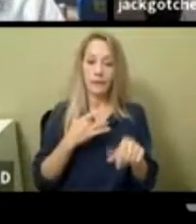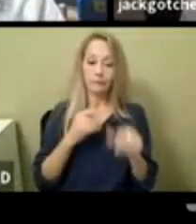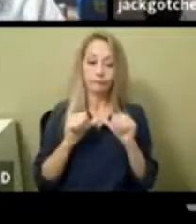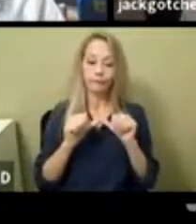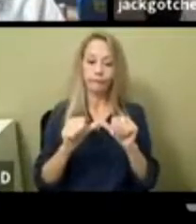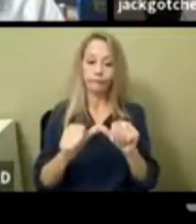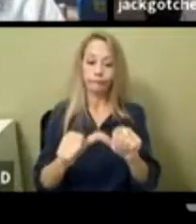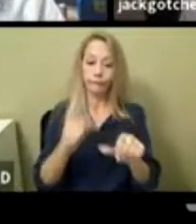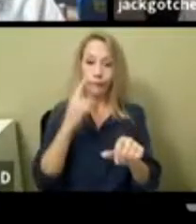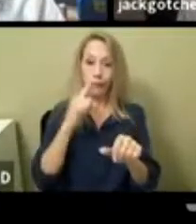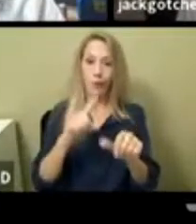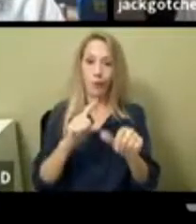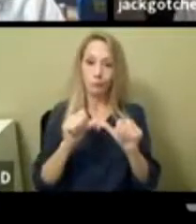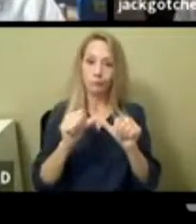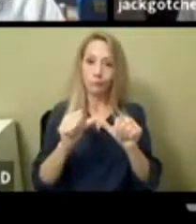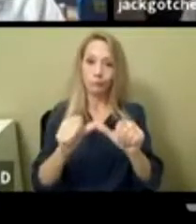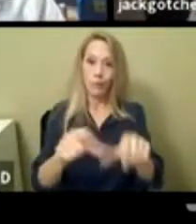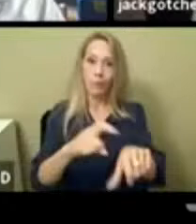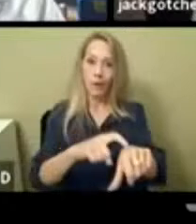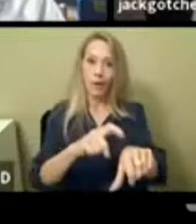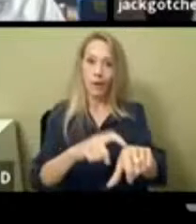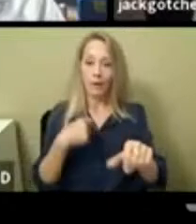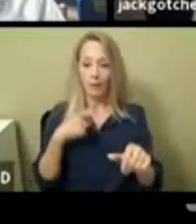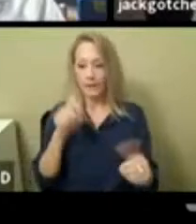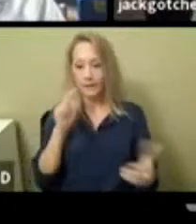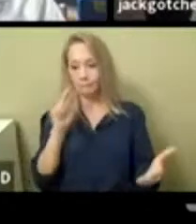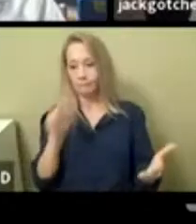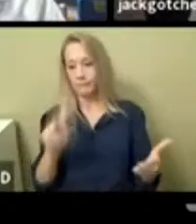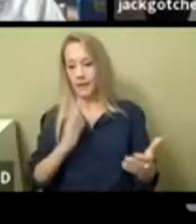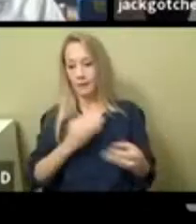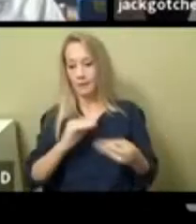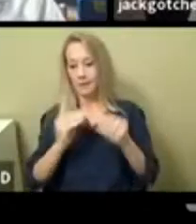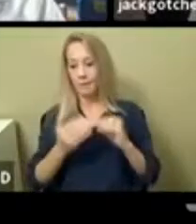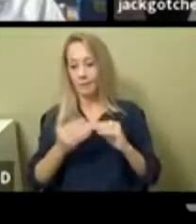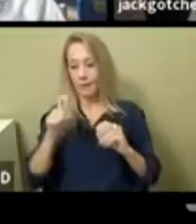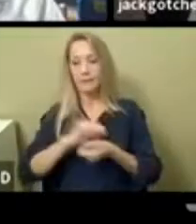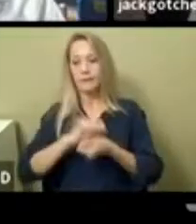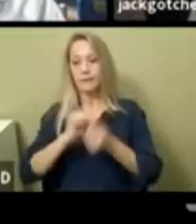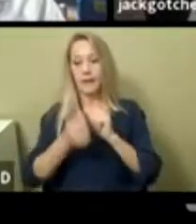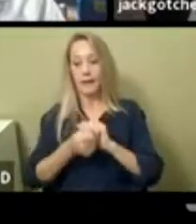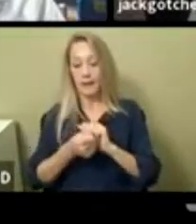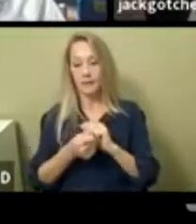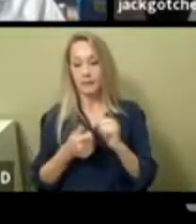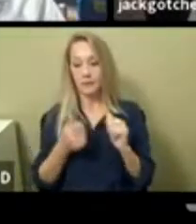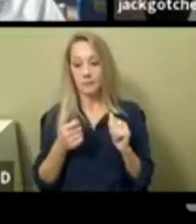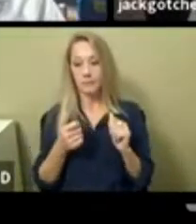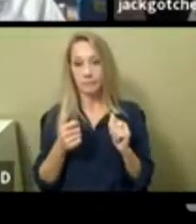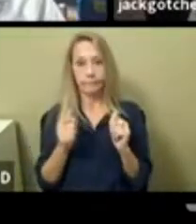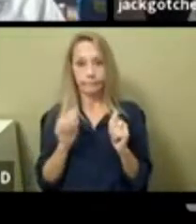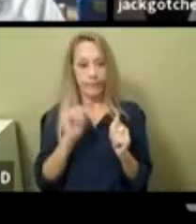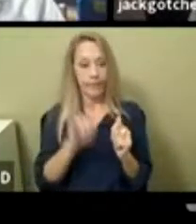numbers significantly change. That's the easy, effective thing that we have in place.